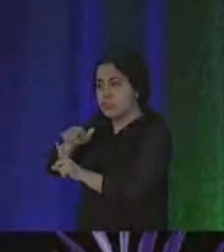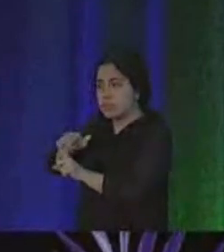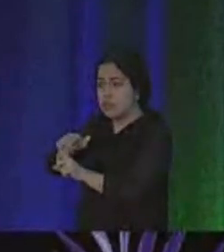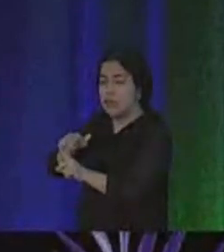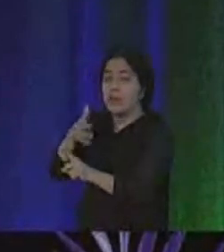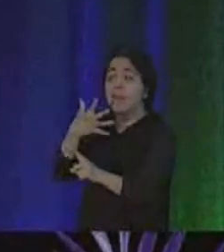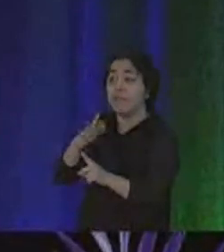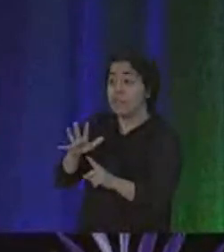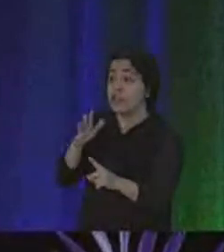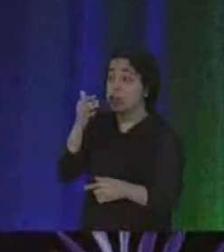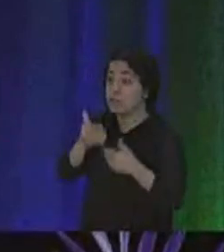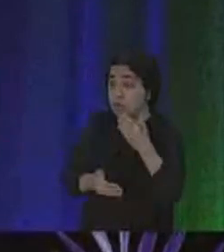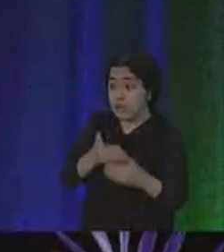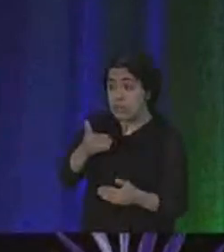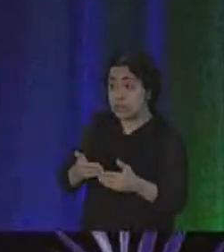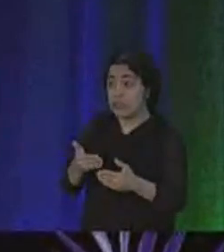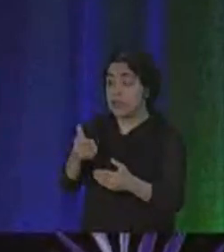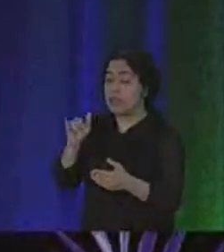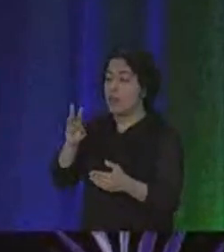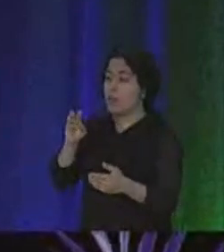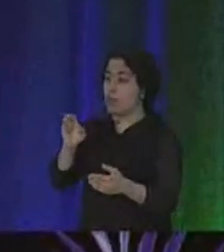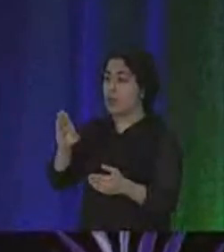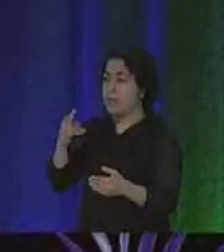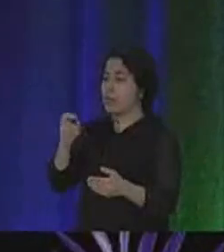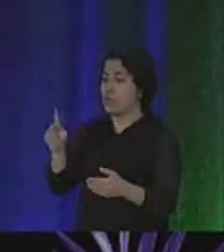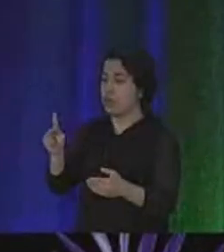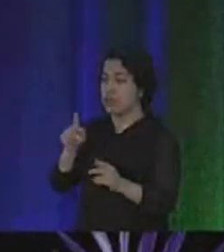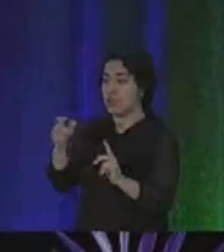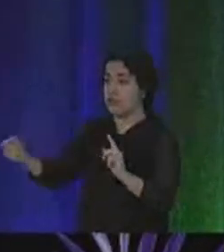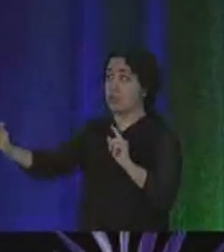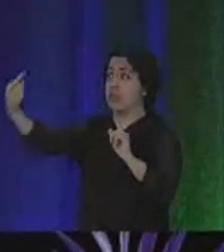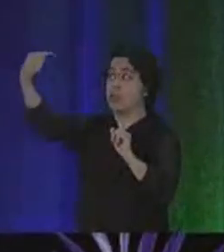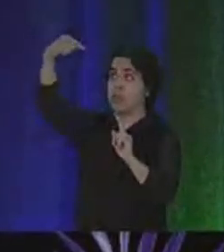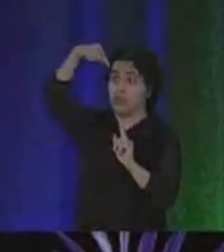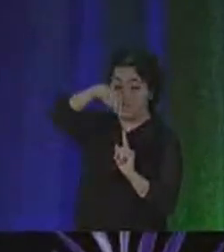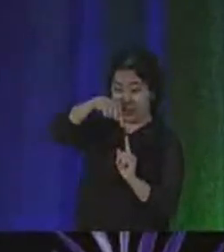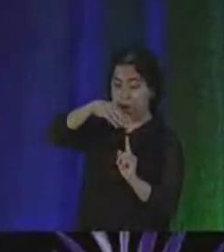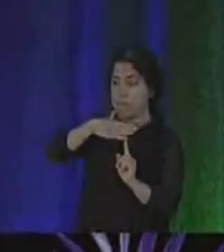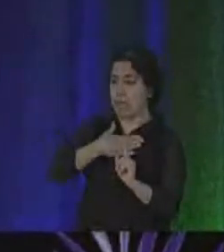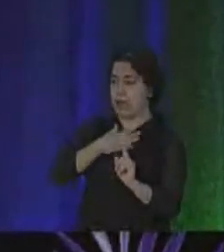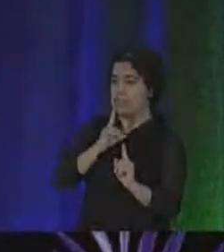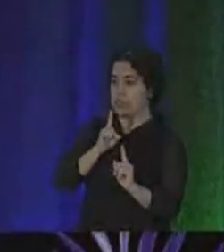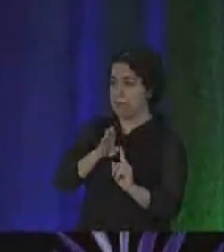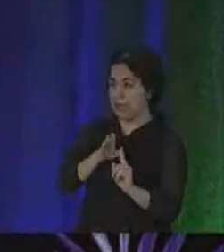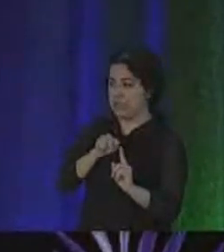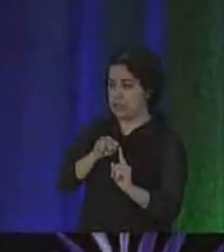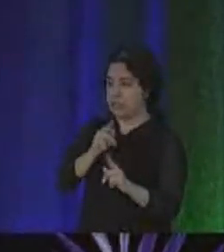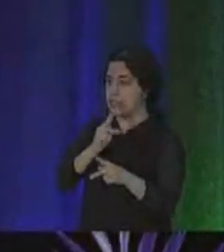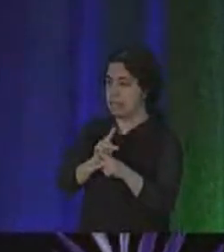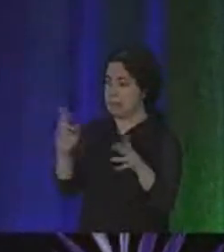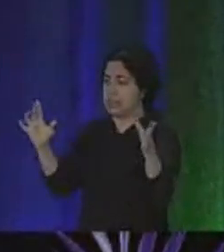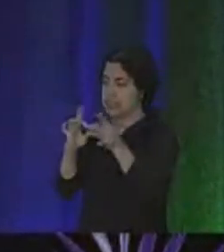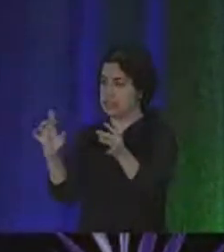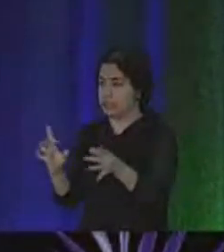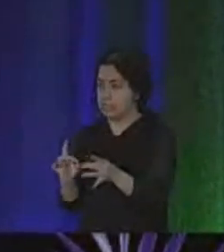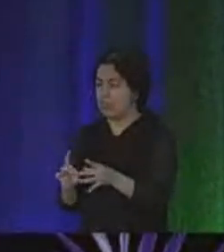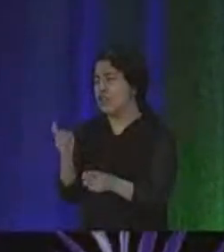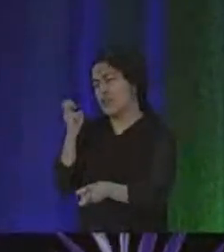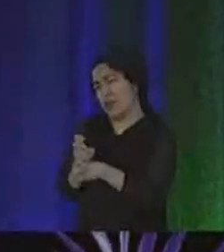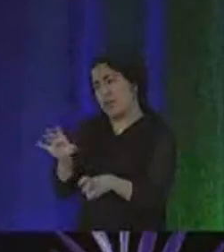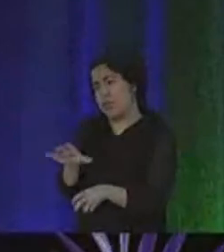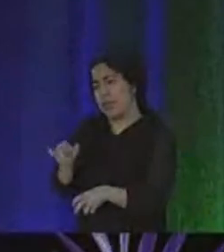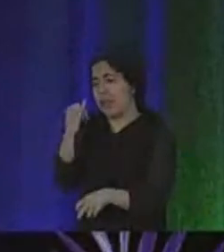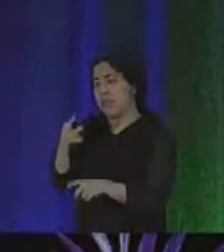fire off a webhook. That webhook talks back to my database. That's how I keep things in sync. It's one of the hardest things to do when you build out a SaaS application,